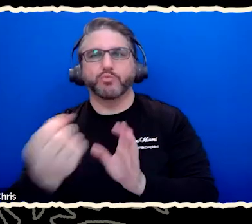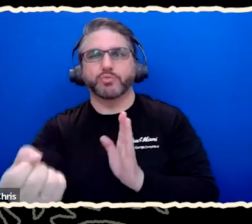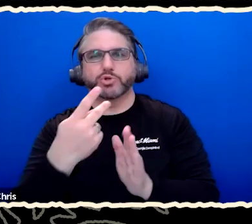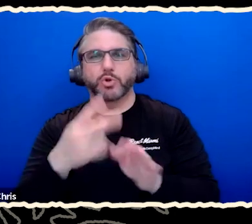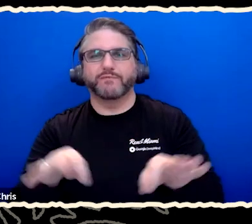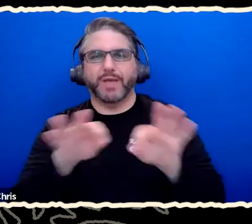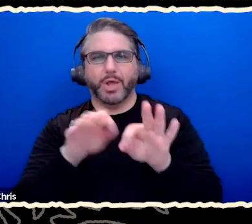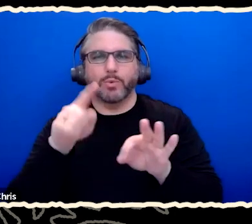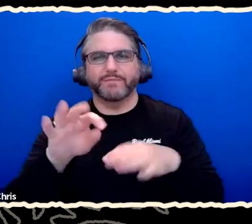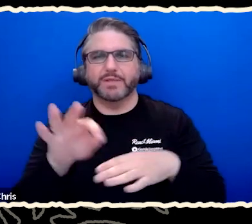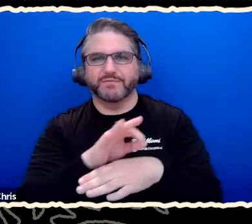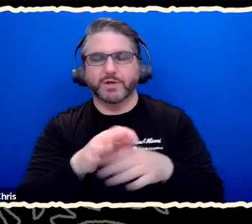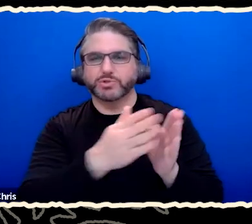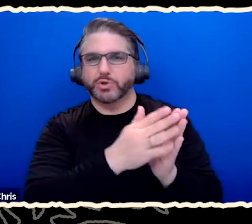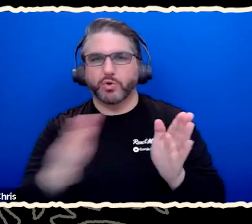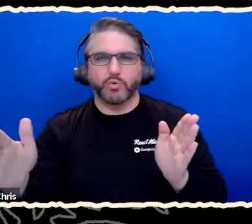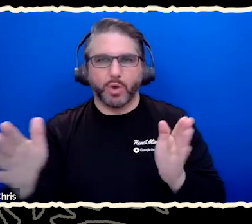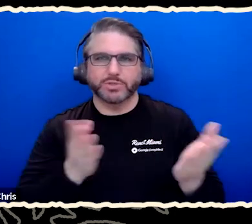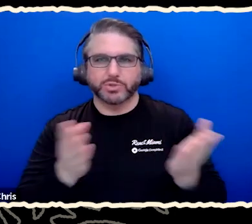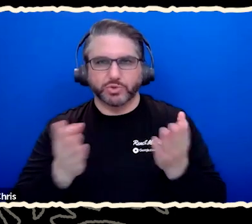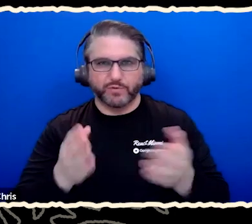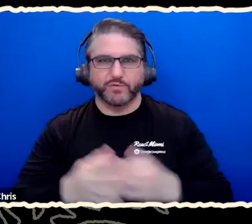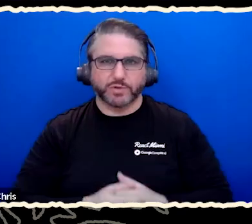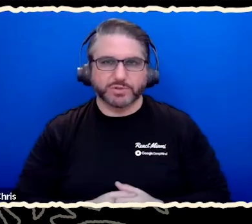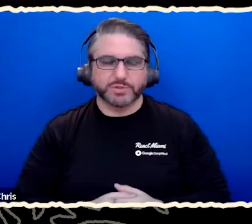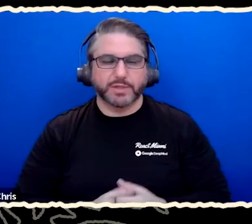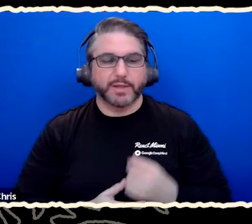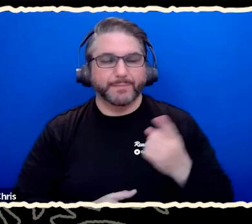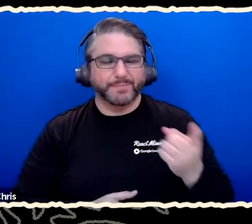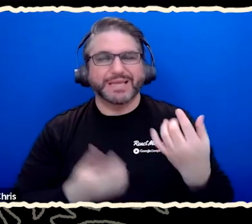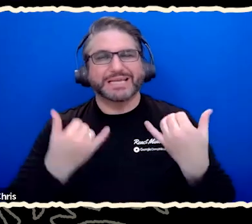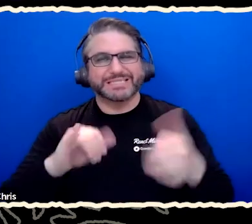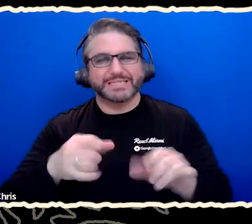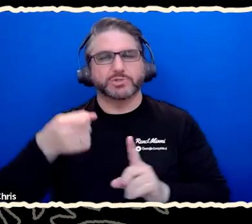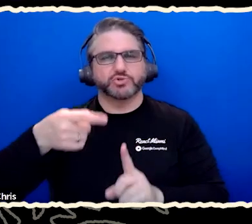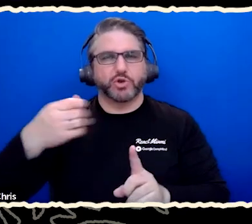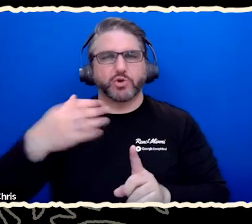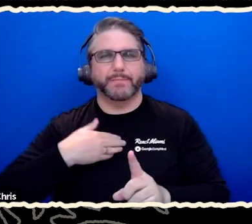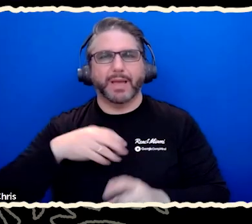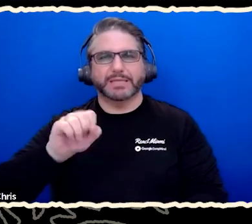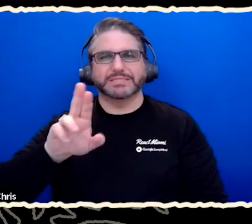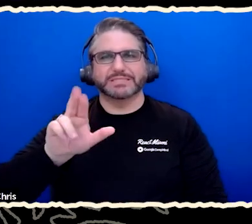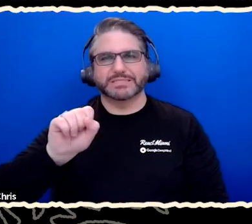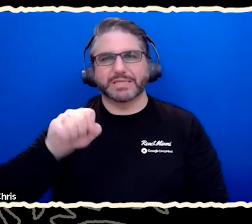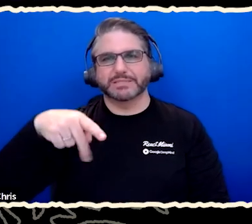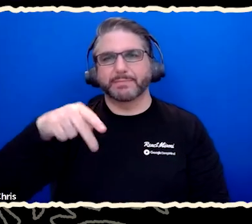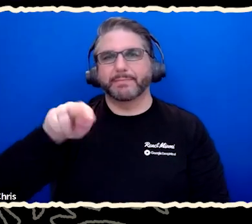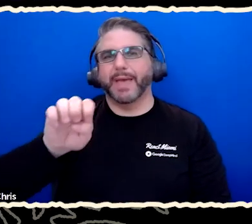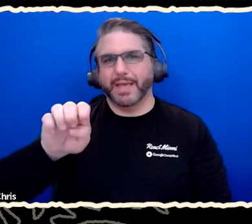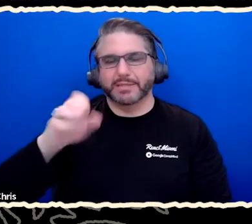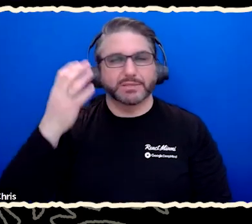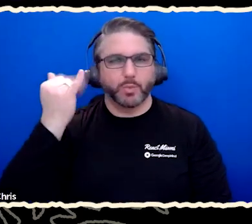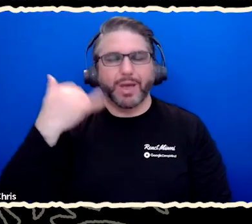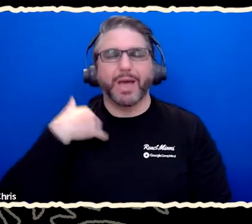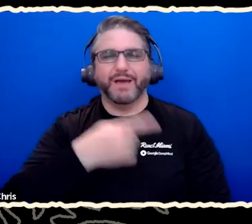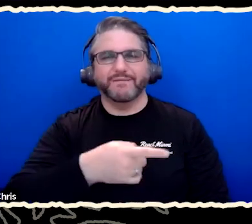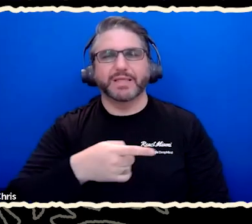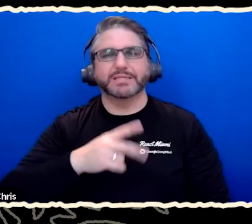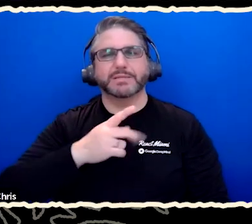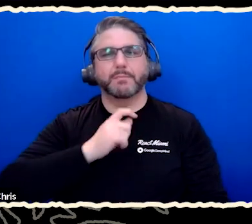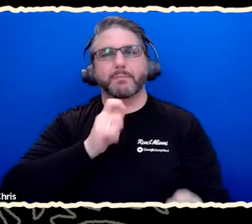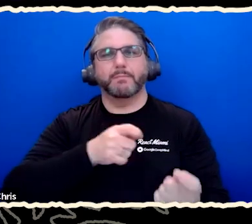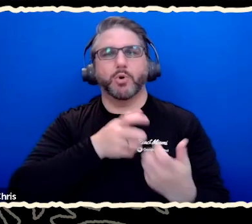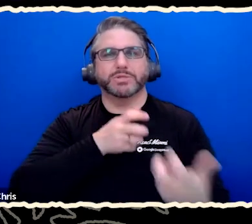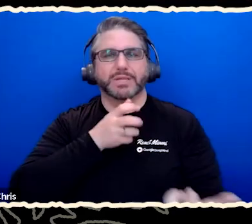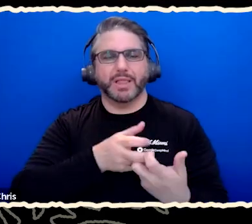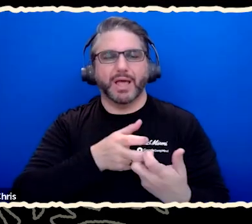users. And it's still triggering my Suspense right now. And that's because I have this personalized heart right here,